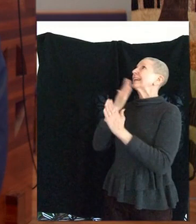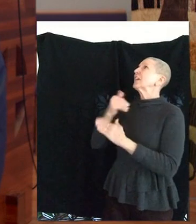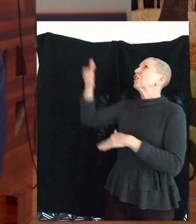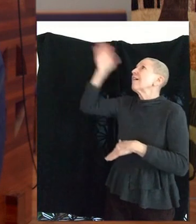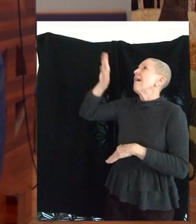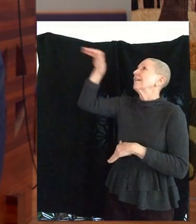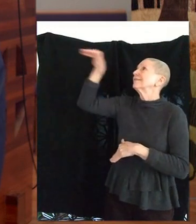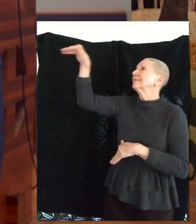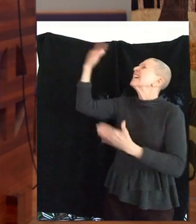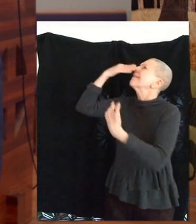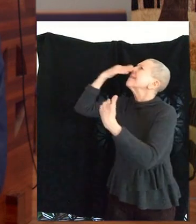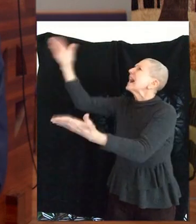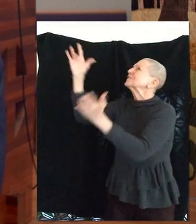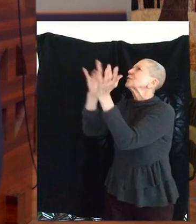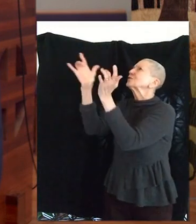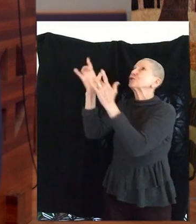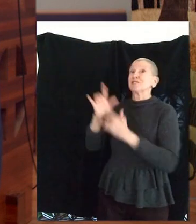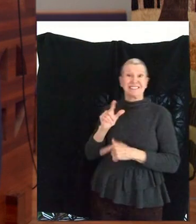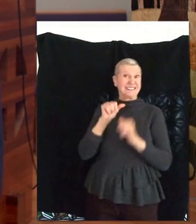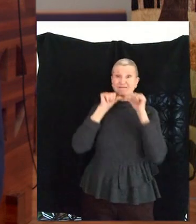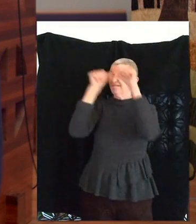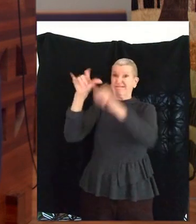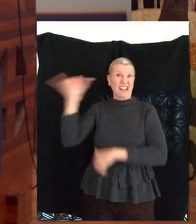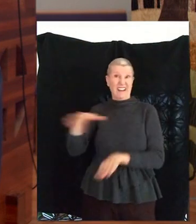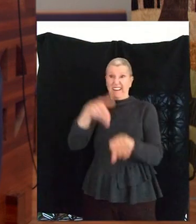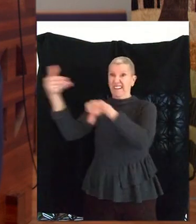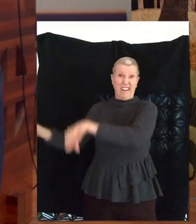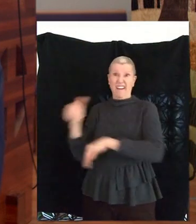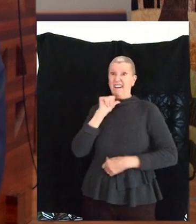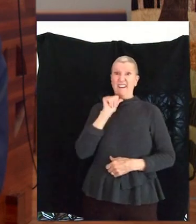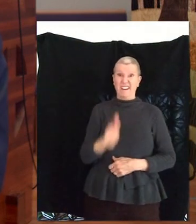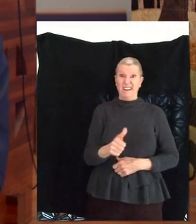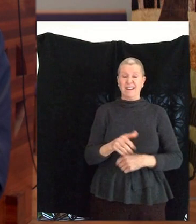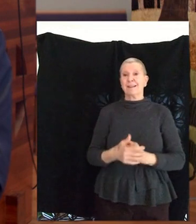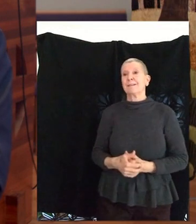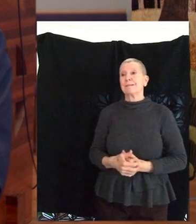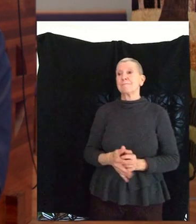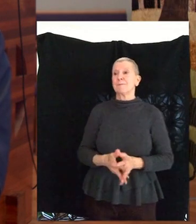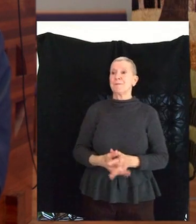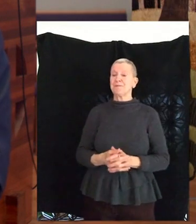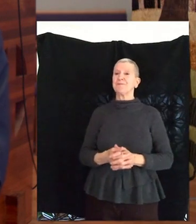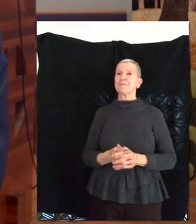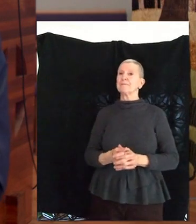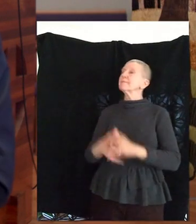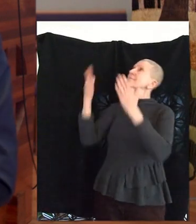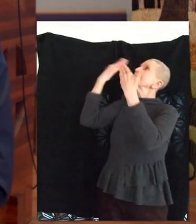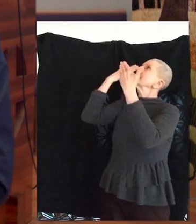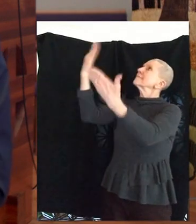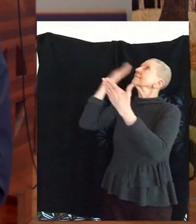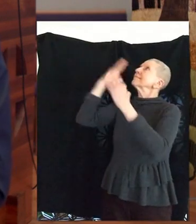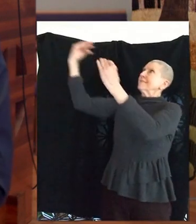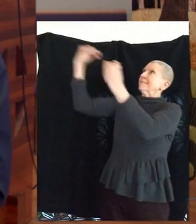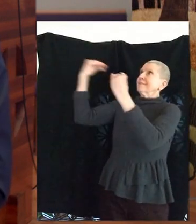God. Thanks for Jesus not staying dead. Thanks for Jesus not staying dead. Thanks